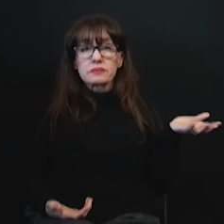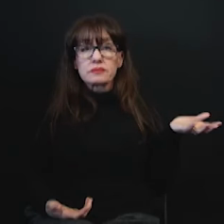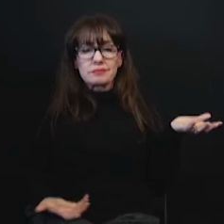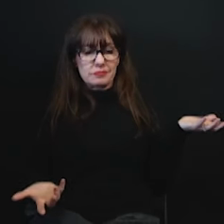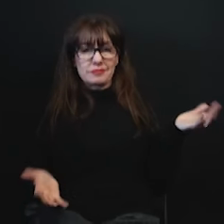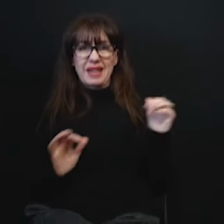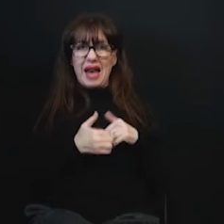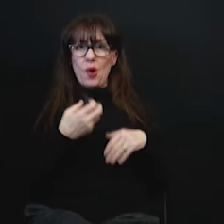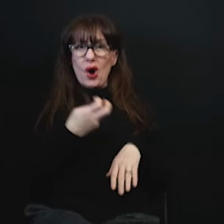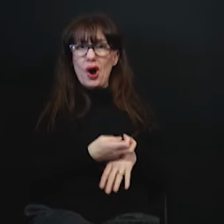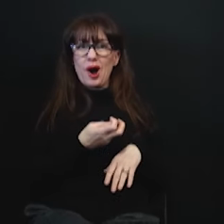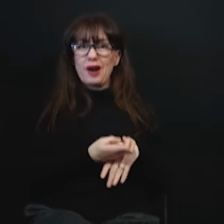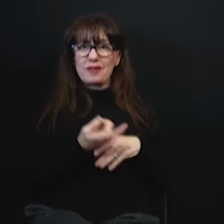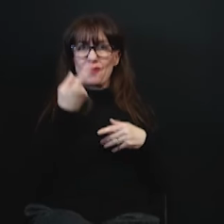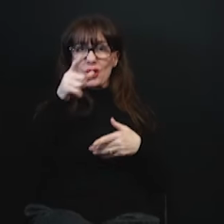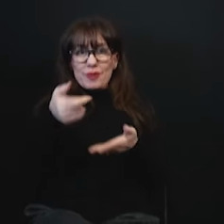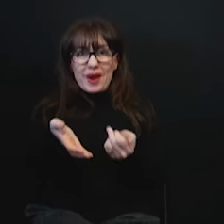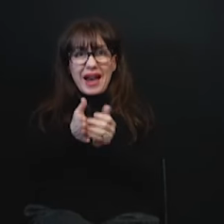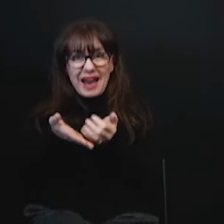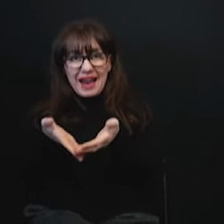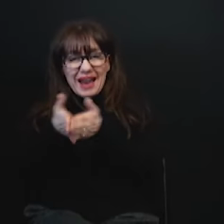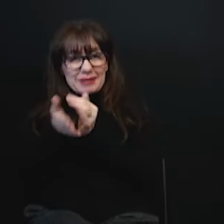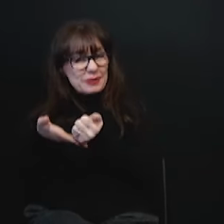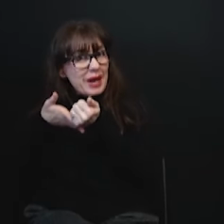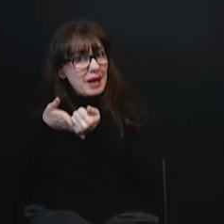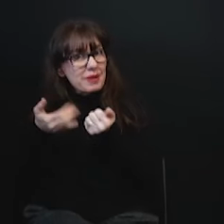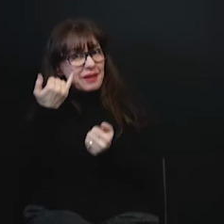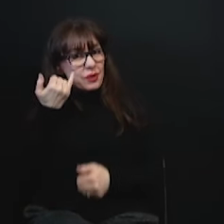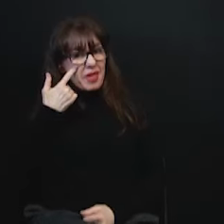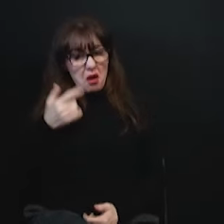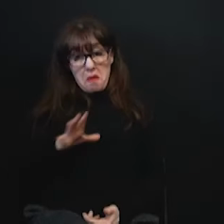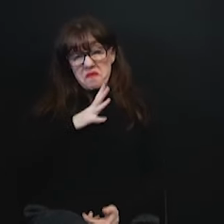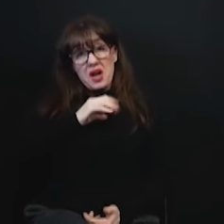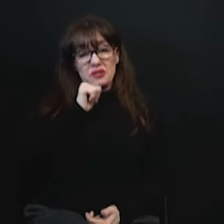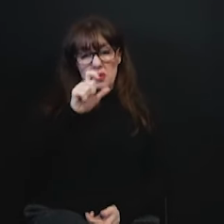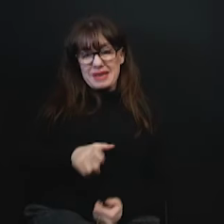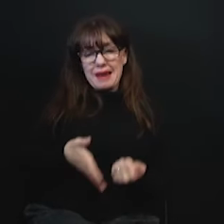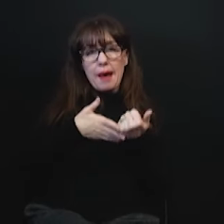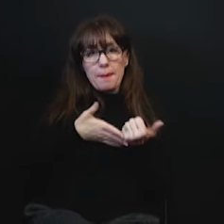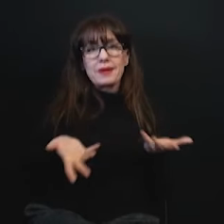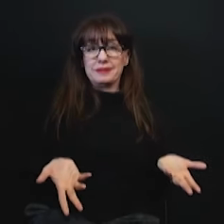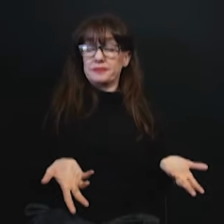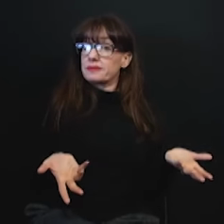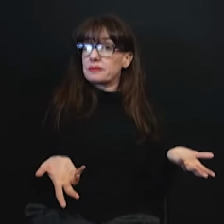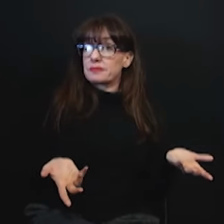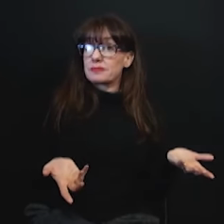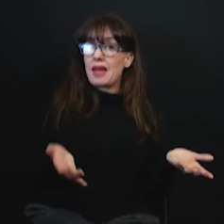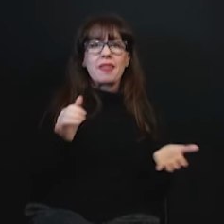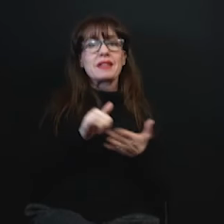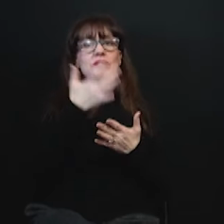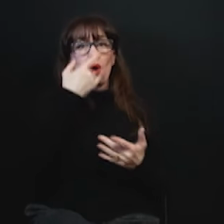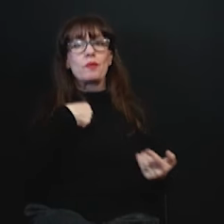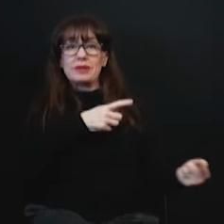how hard is it for you to do this when you don't think you need to? This is why we